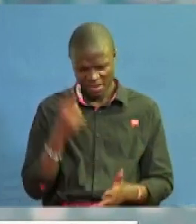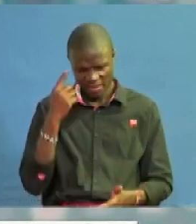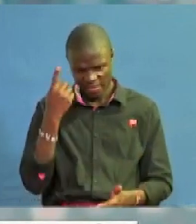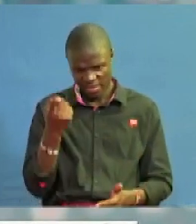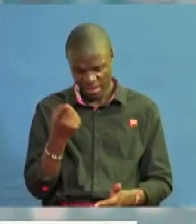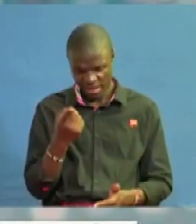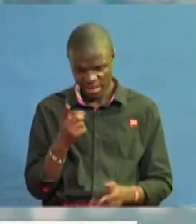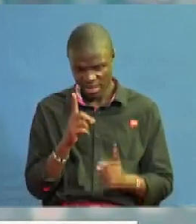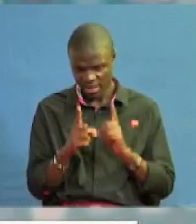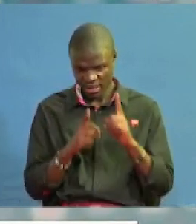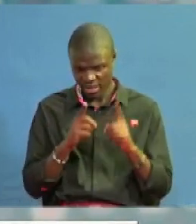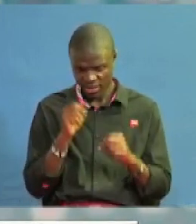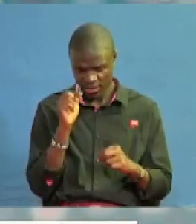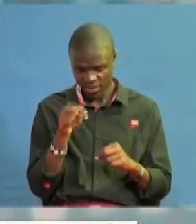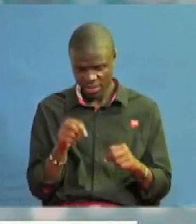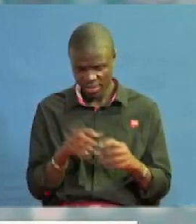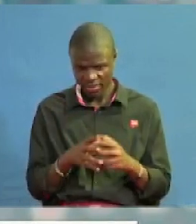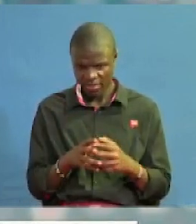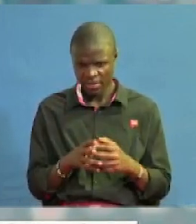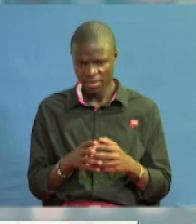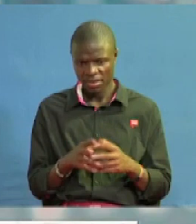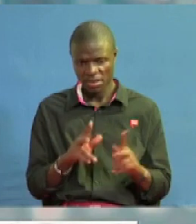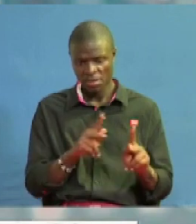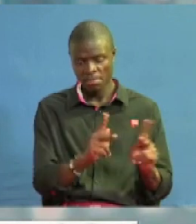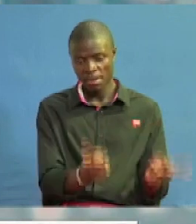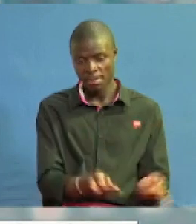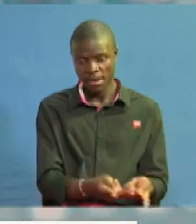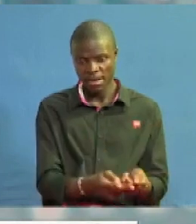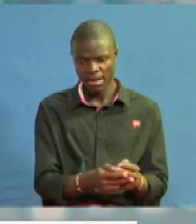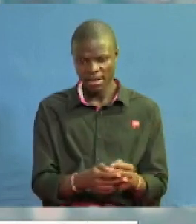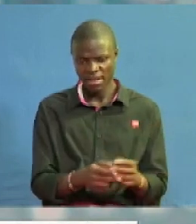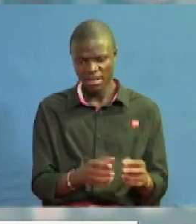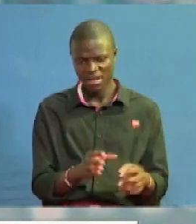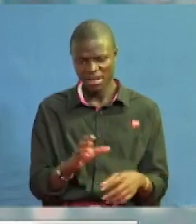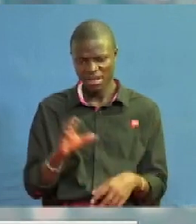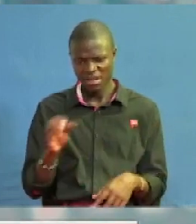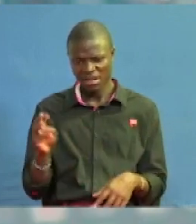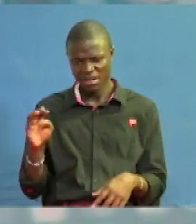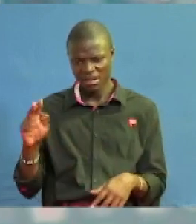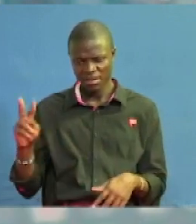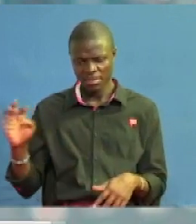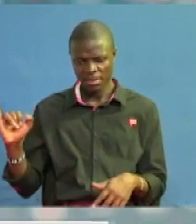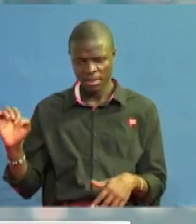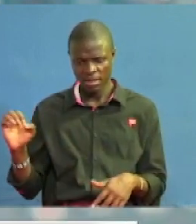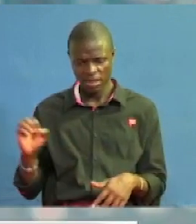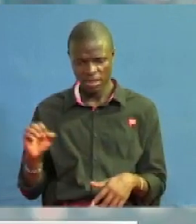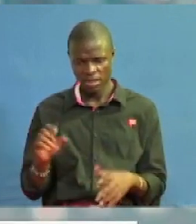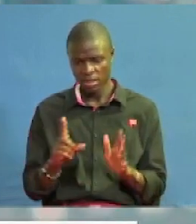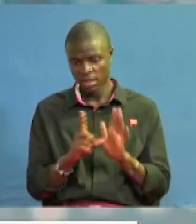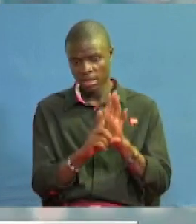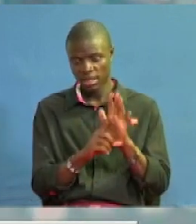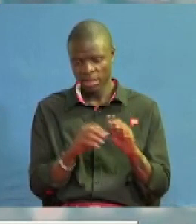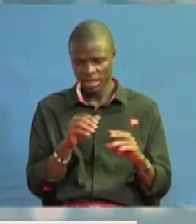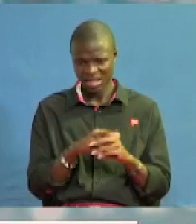for the discussion today, it is publicly listed companies. That means companies that have been listed on